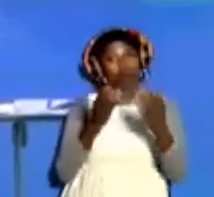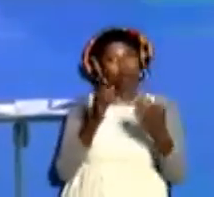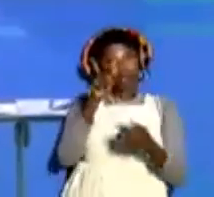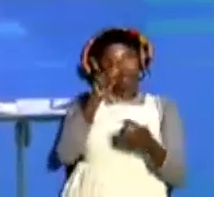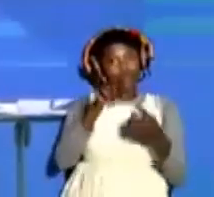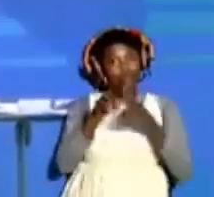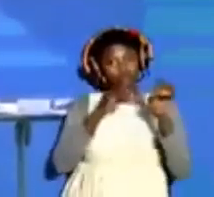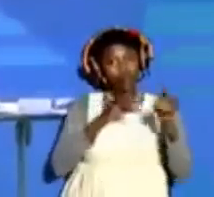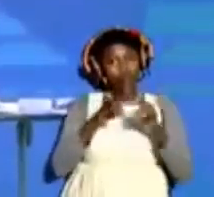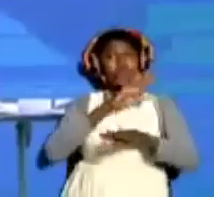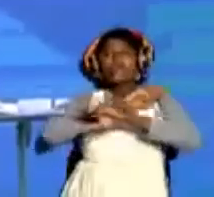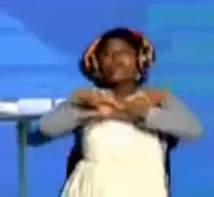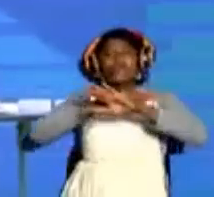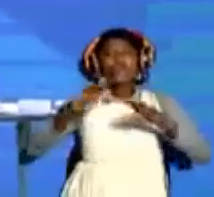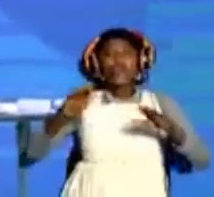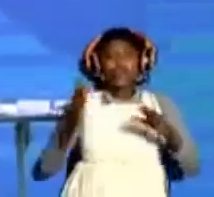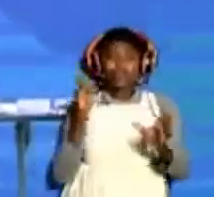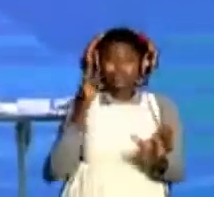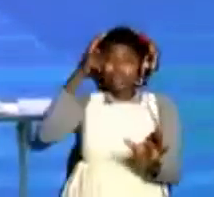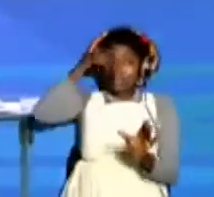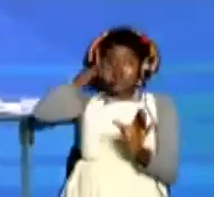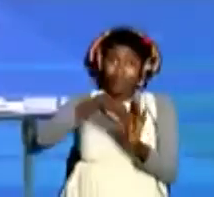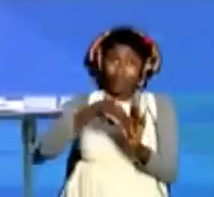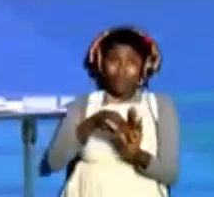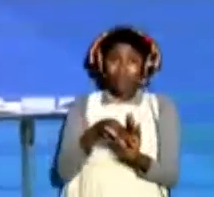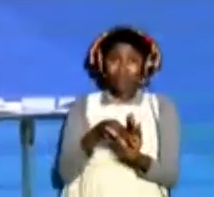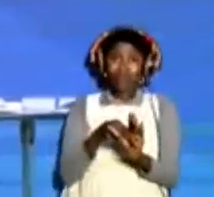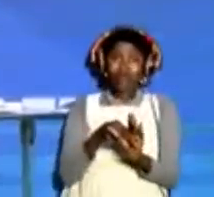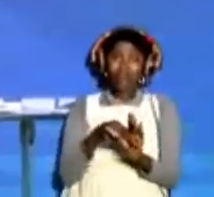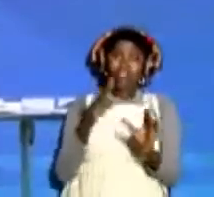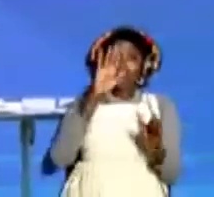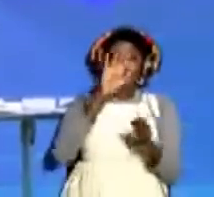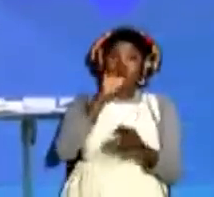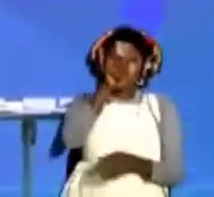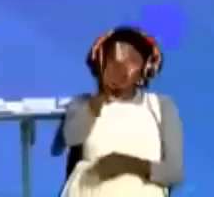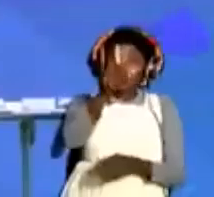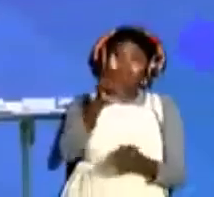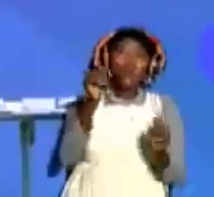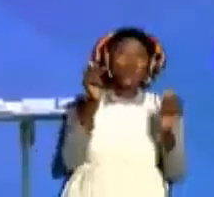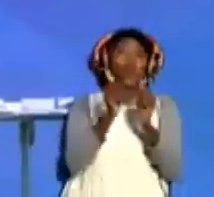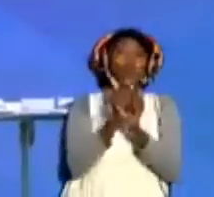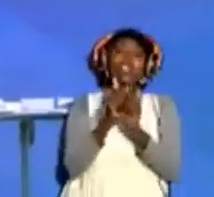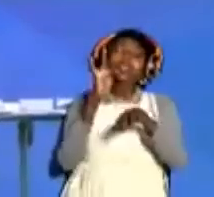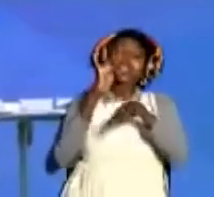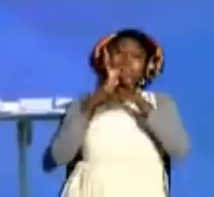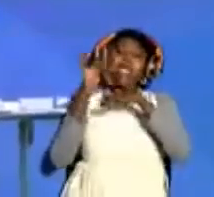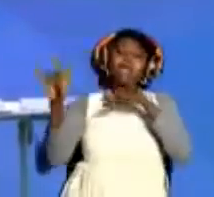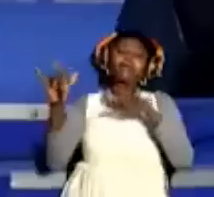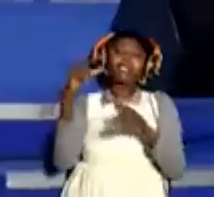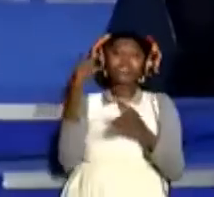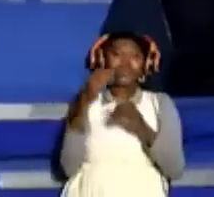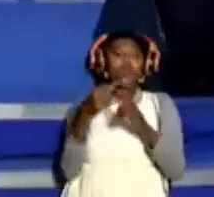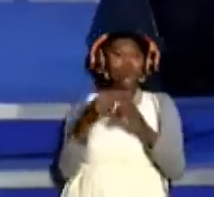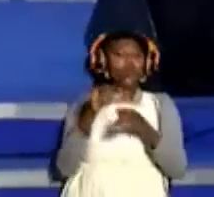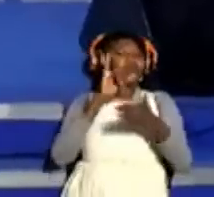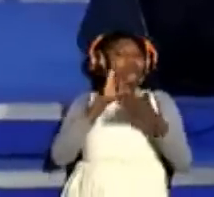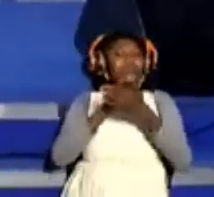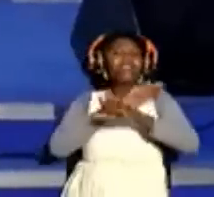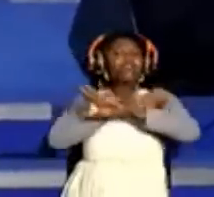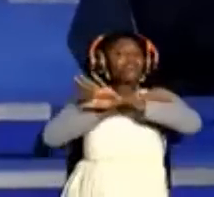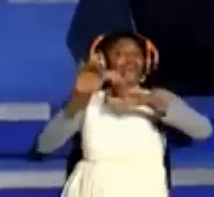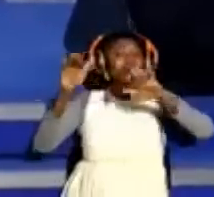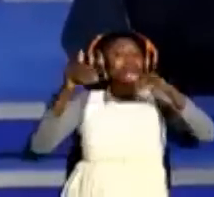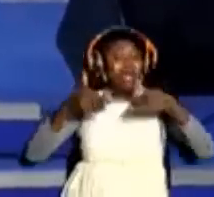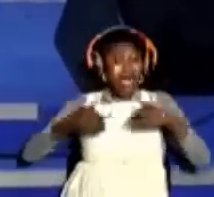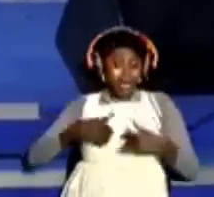Do not engage and preoccupy yourself with empty words that does not bear